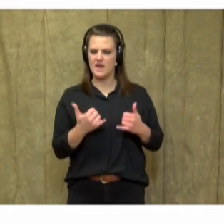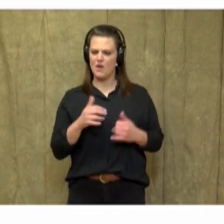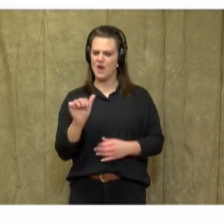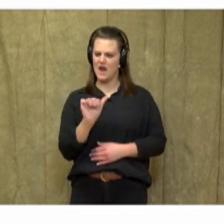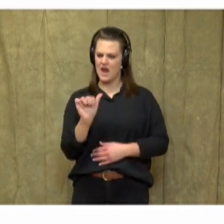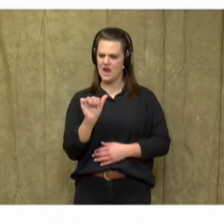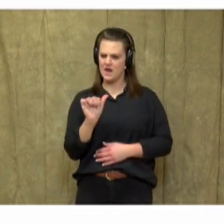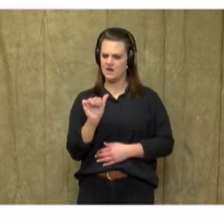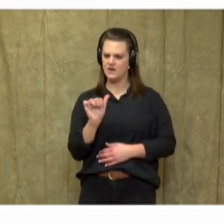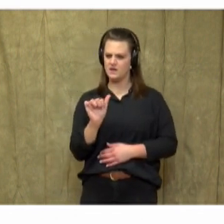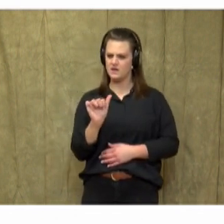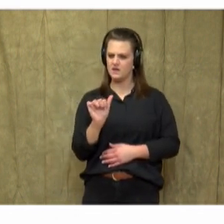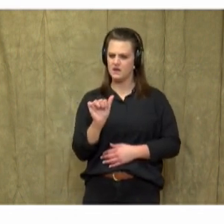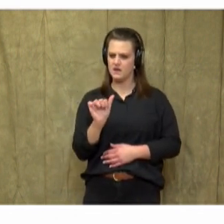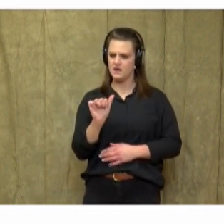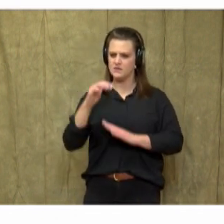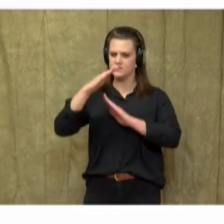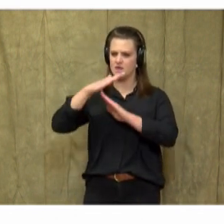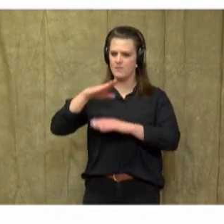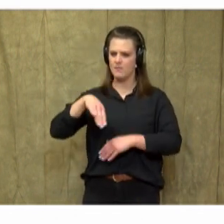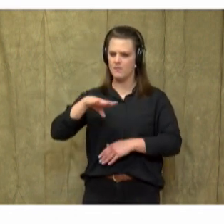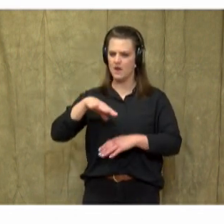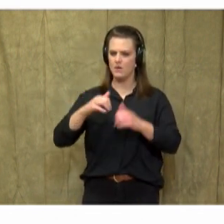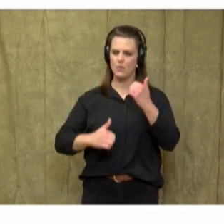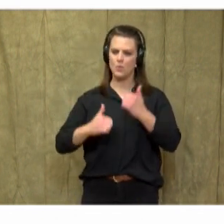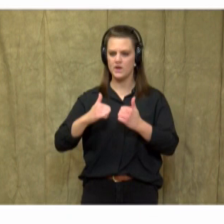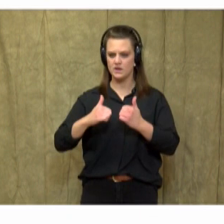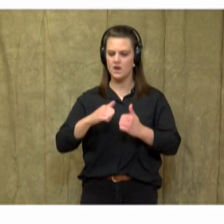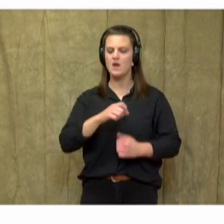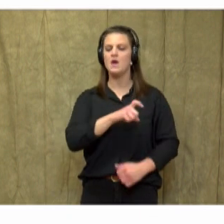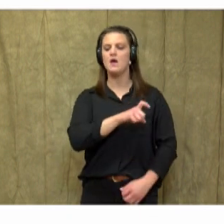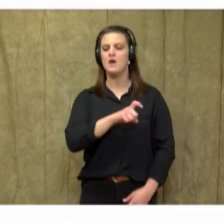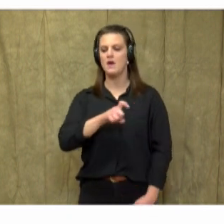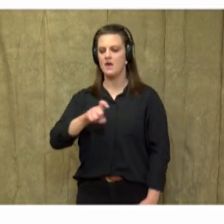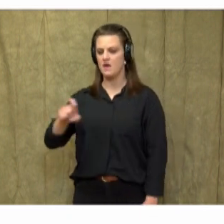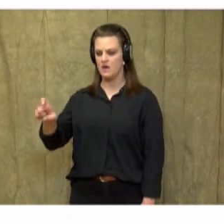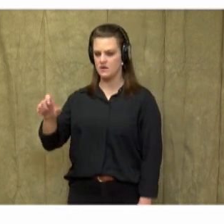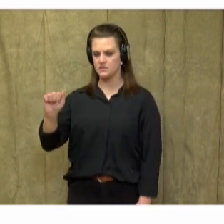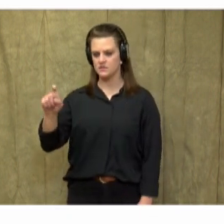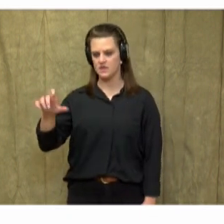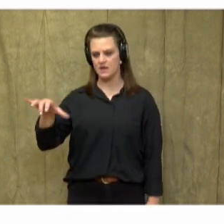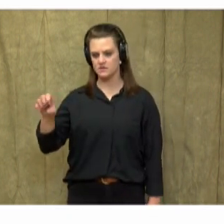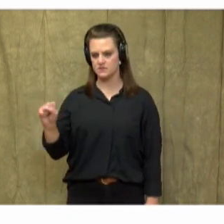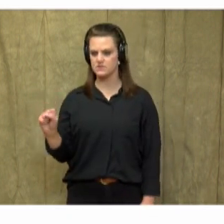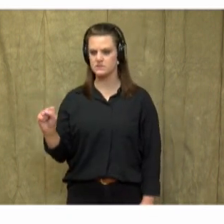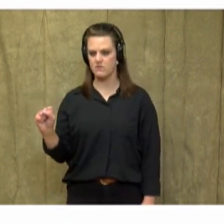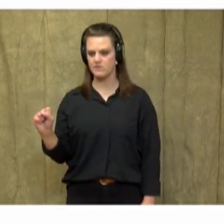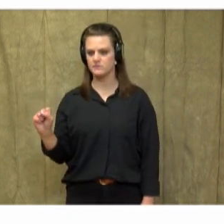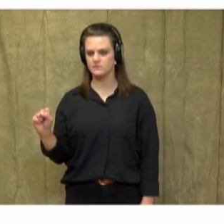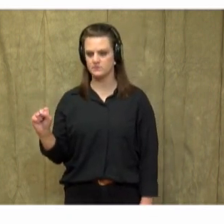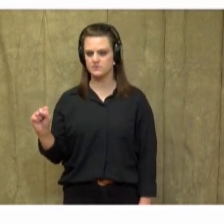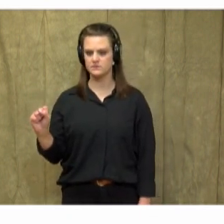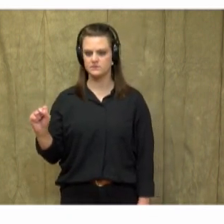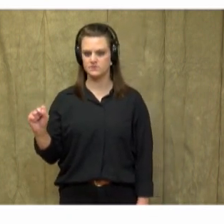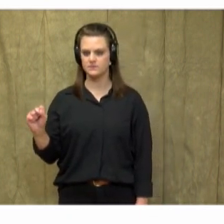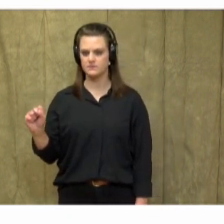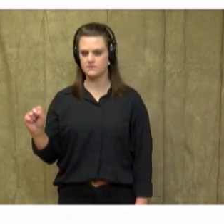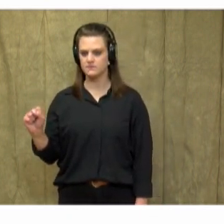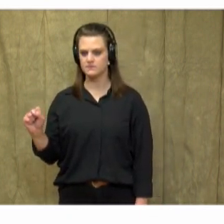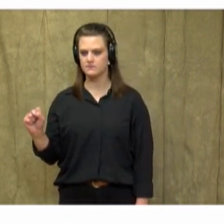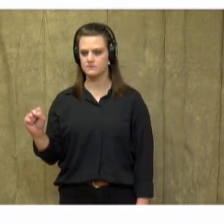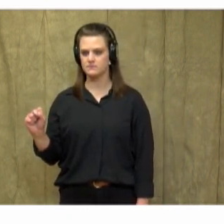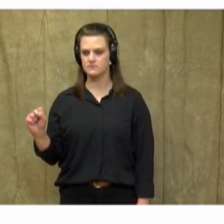would have to go? That's right, it goes along the x-axis. So right here, I'm going to